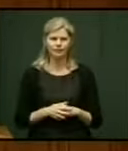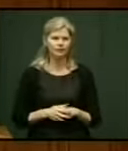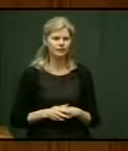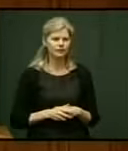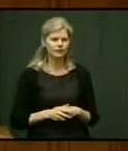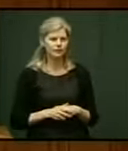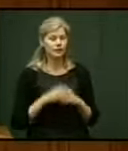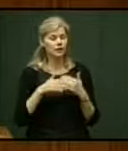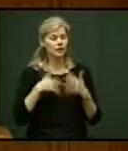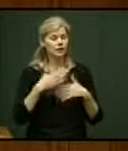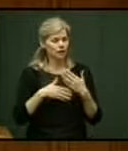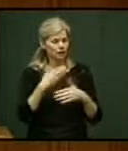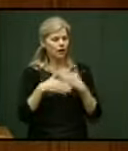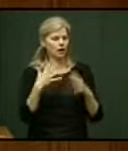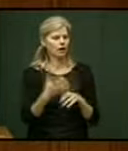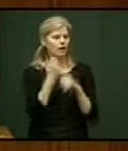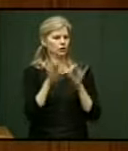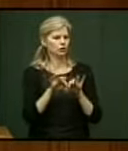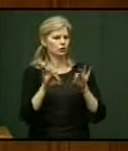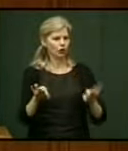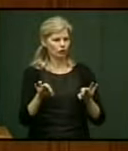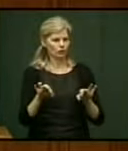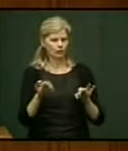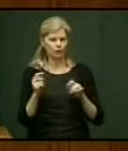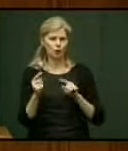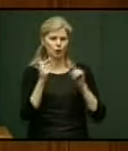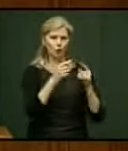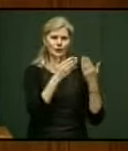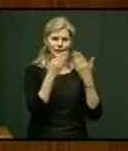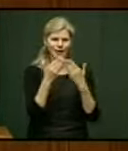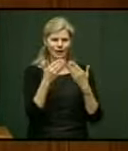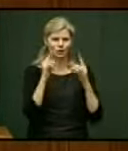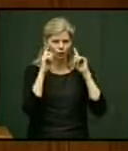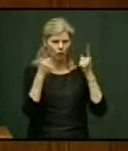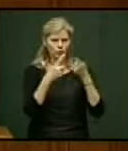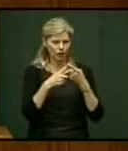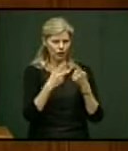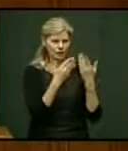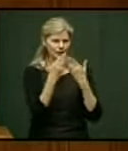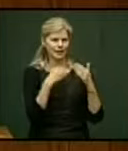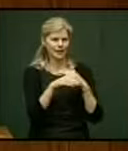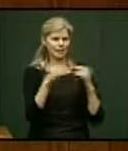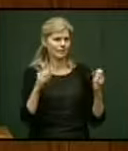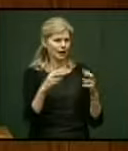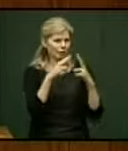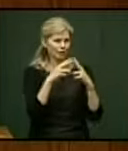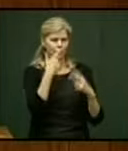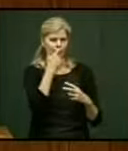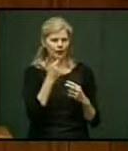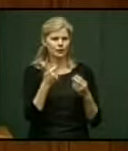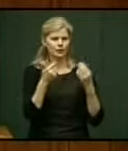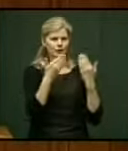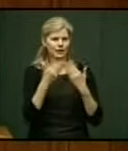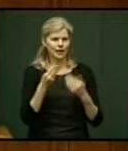to undertake postgraduate study at Sciences Po in Paris, where I was able to study economics and political theory.